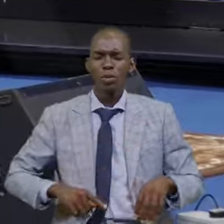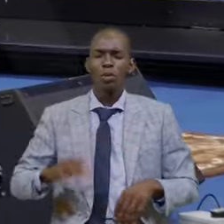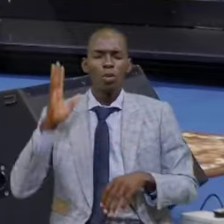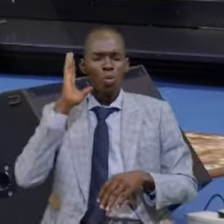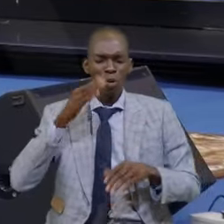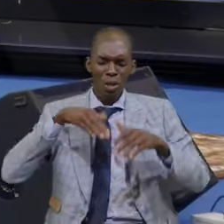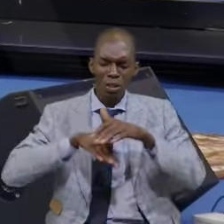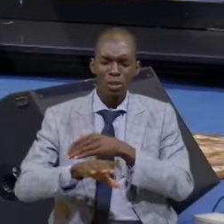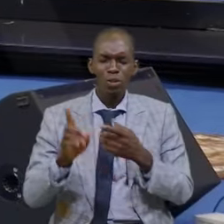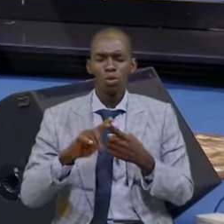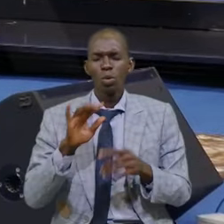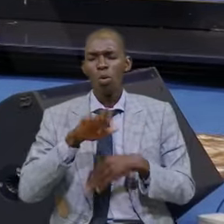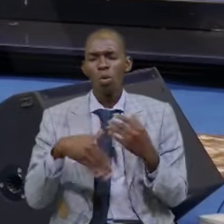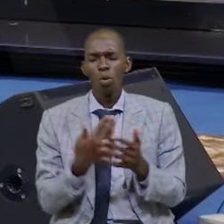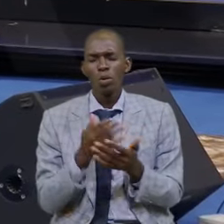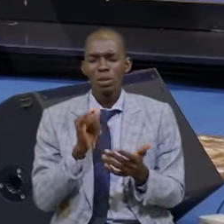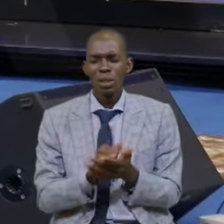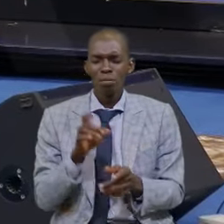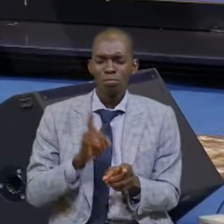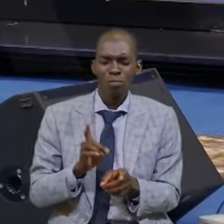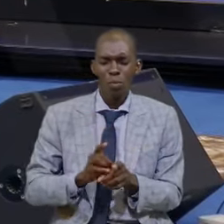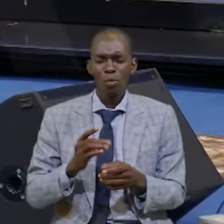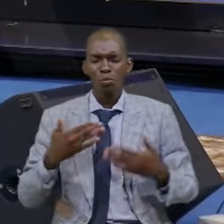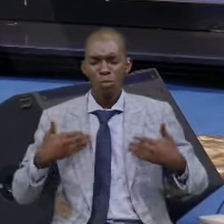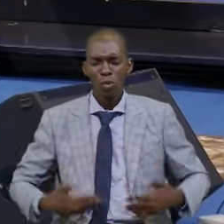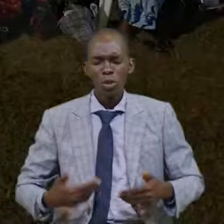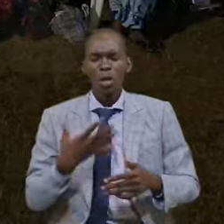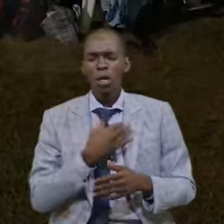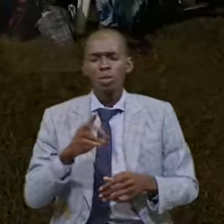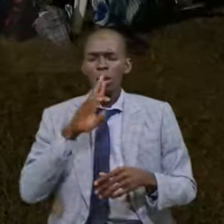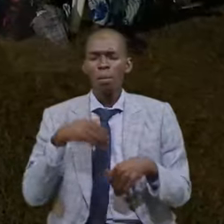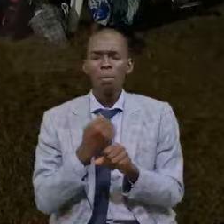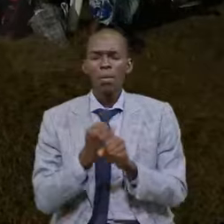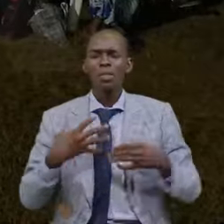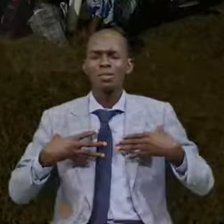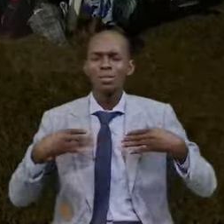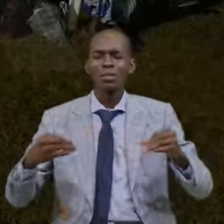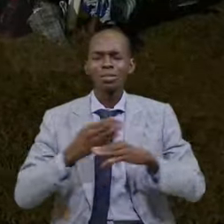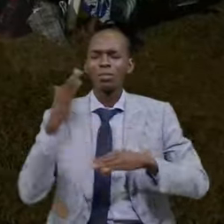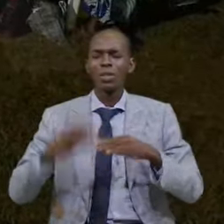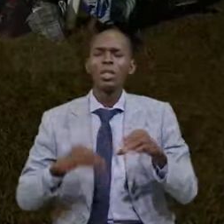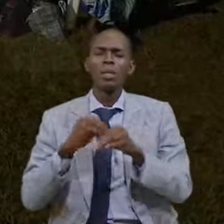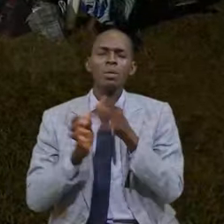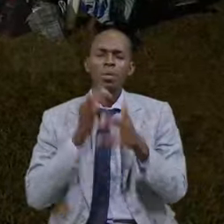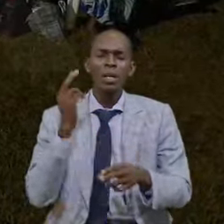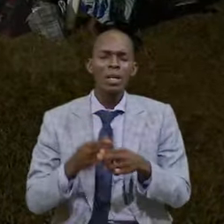those paralyzed parts. You are made whole in Jesus' name.